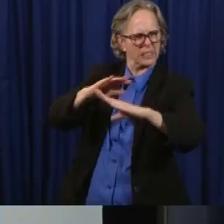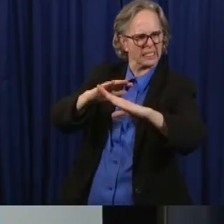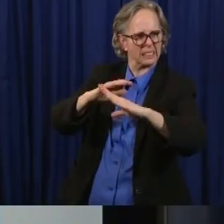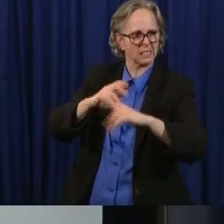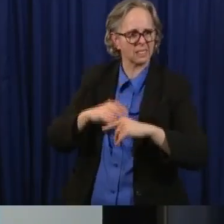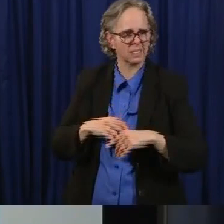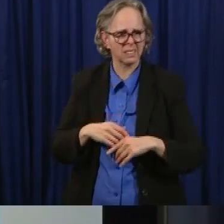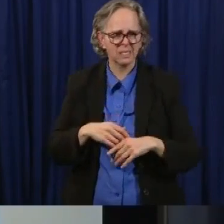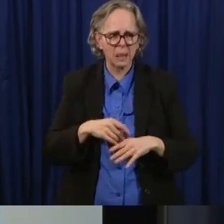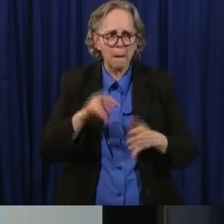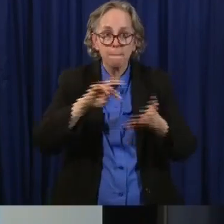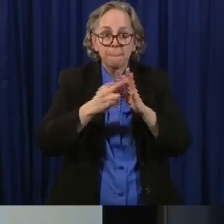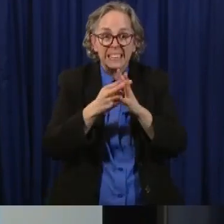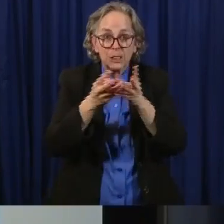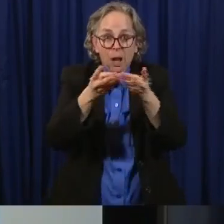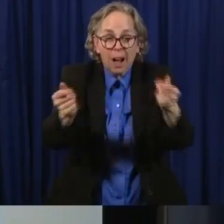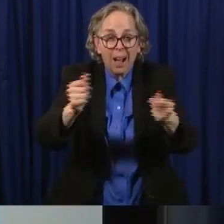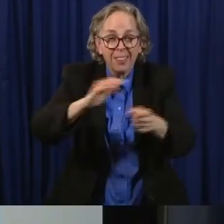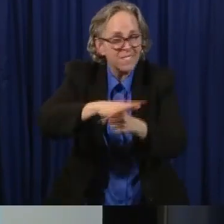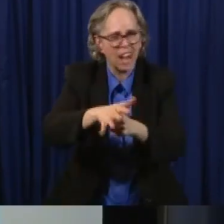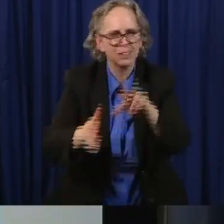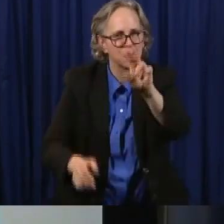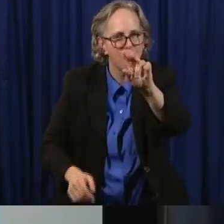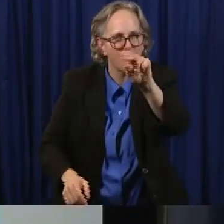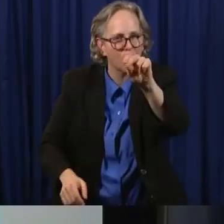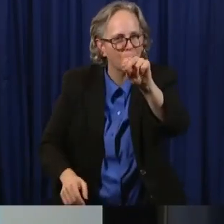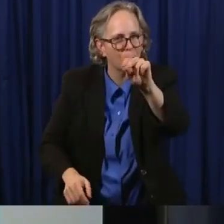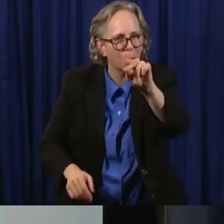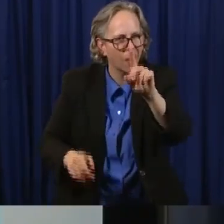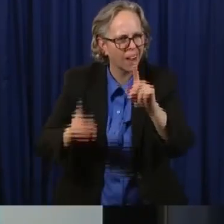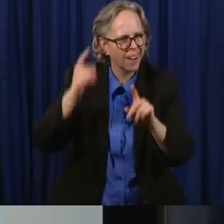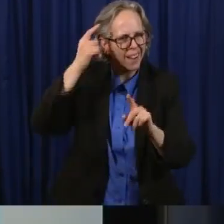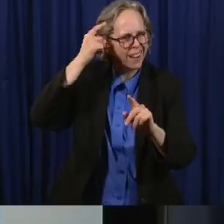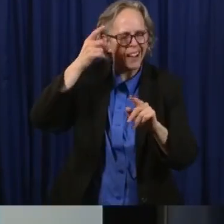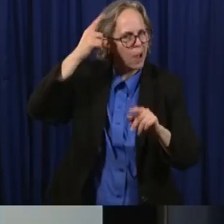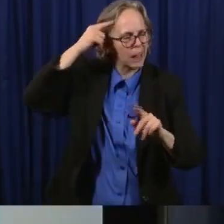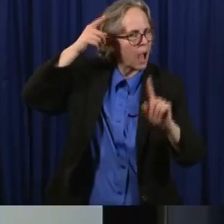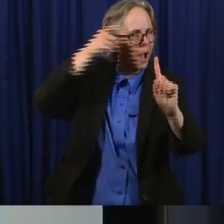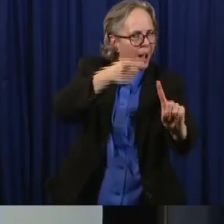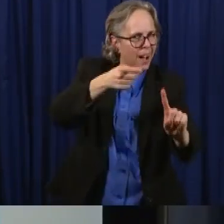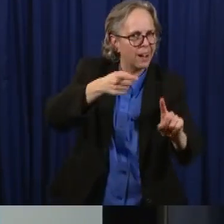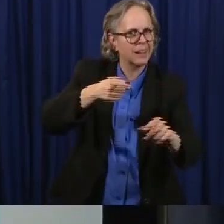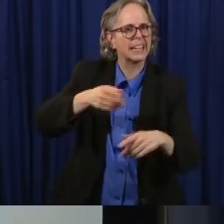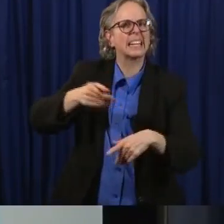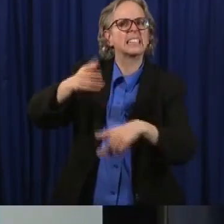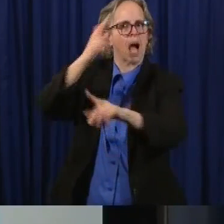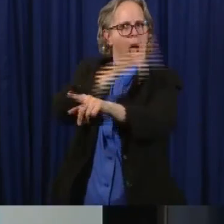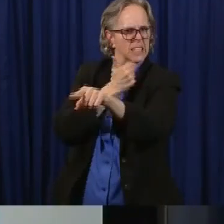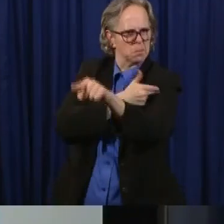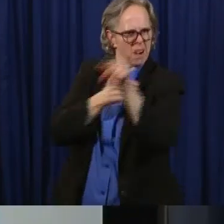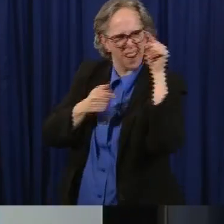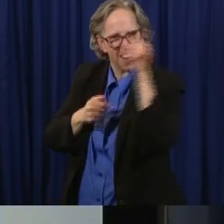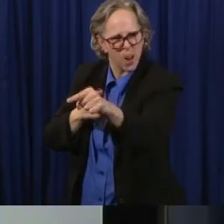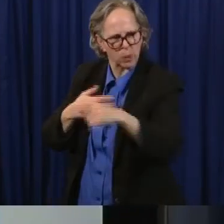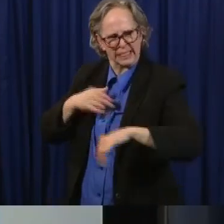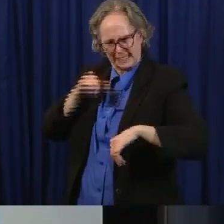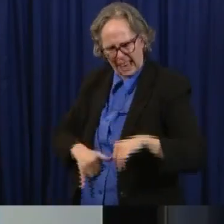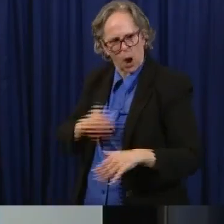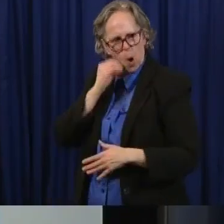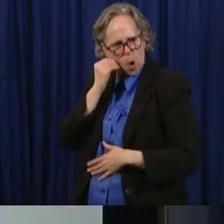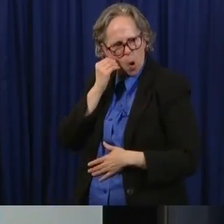the virus by starving it of people. That would take a very long time for any virus.